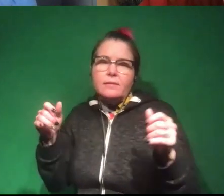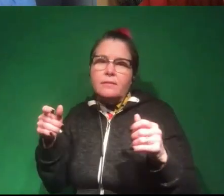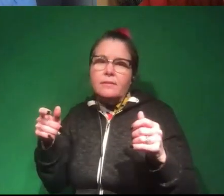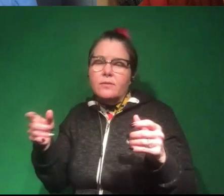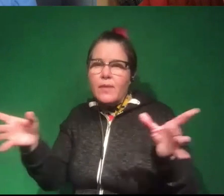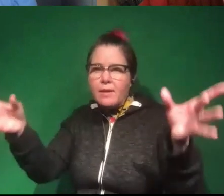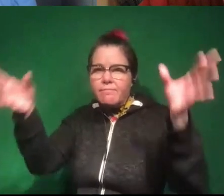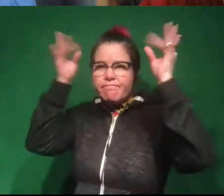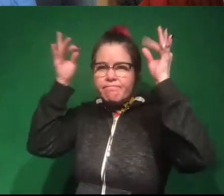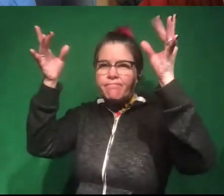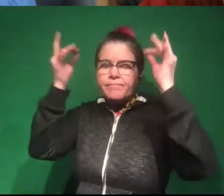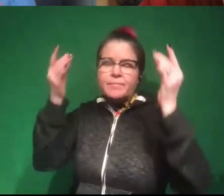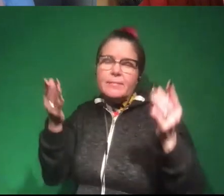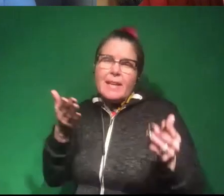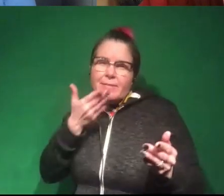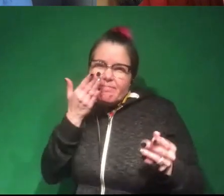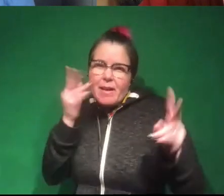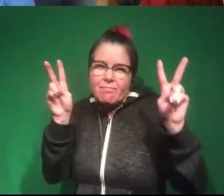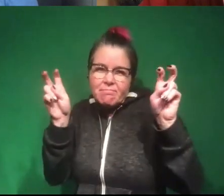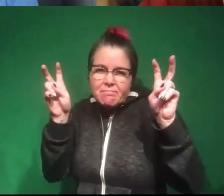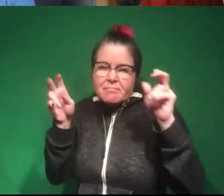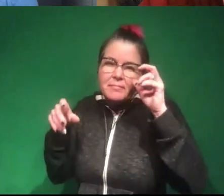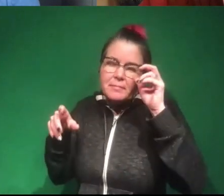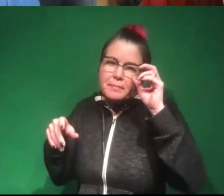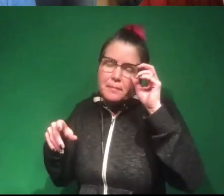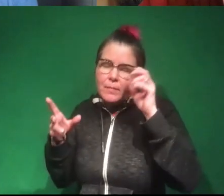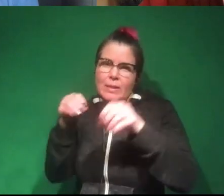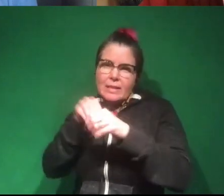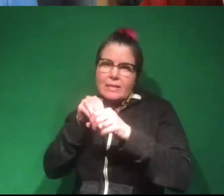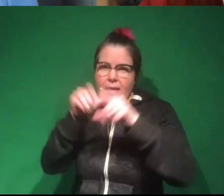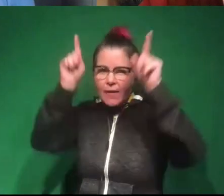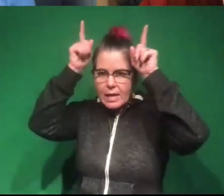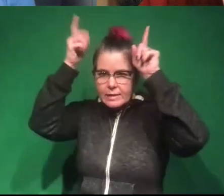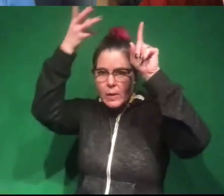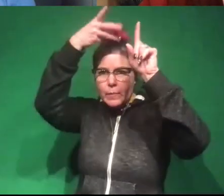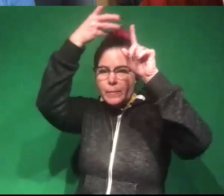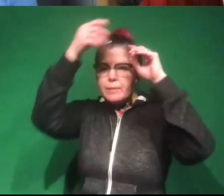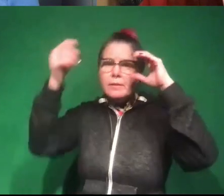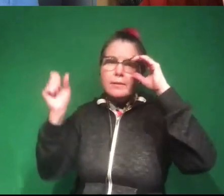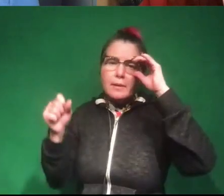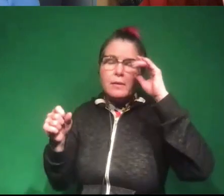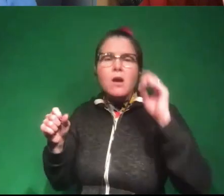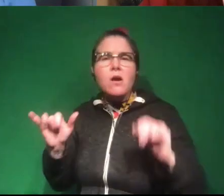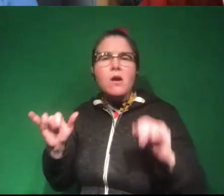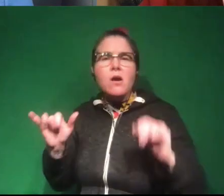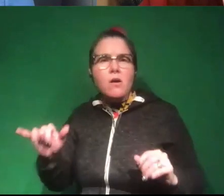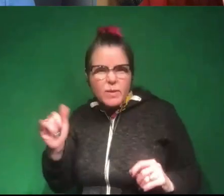that's where the sensation takes place. They're sensed once they get inside the antenna, and then they can say, "Hey, what